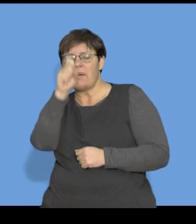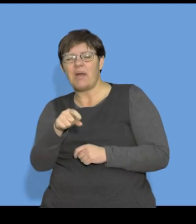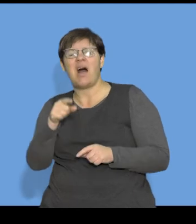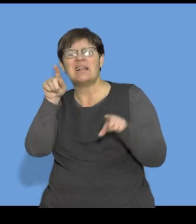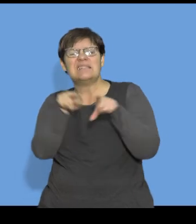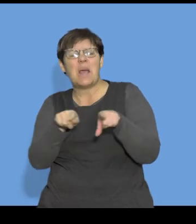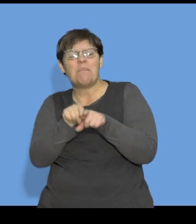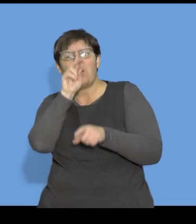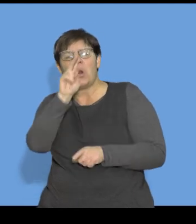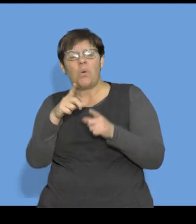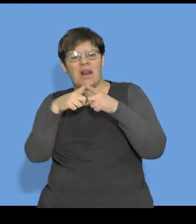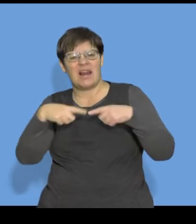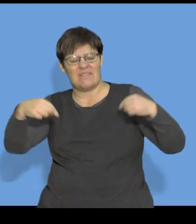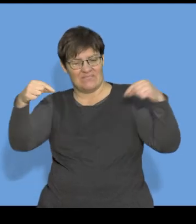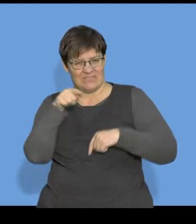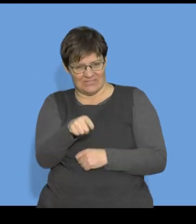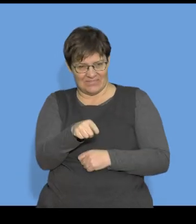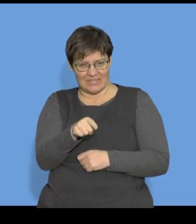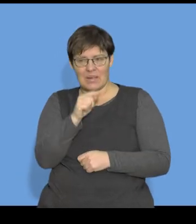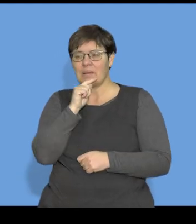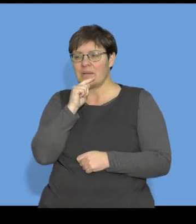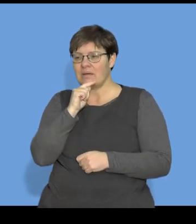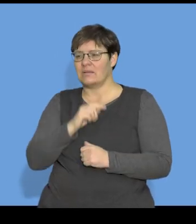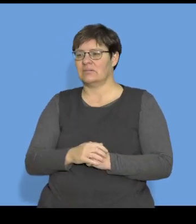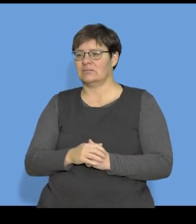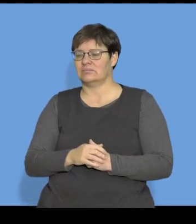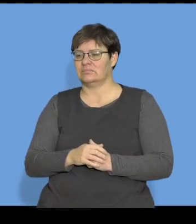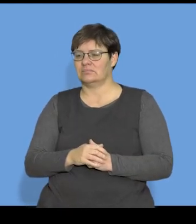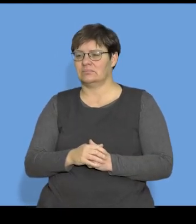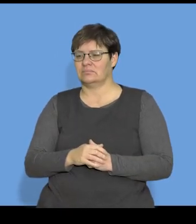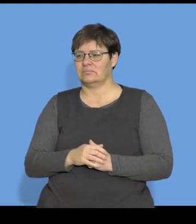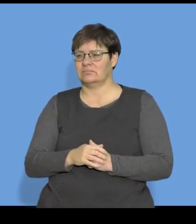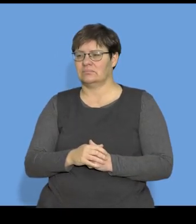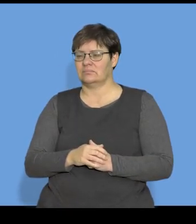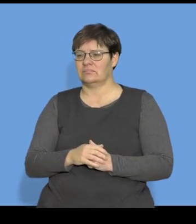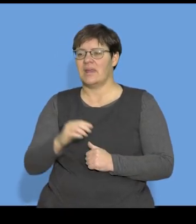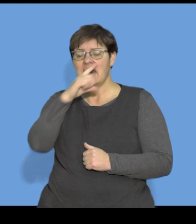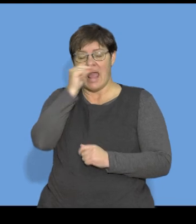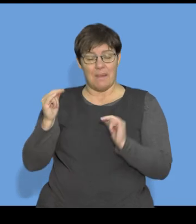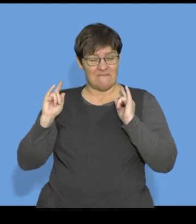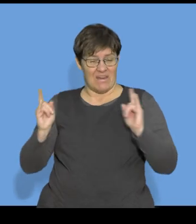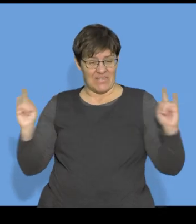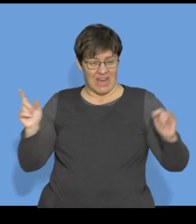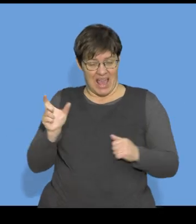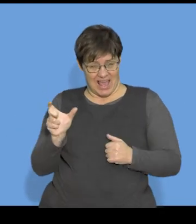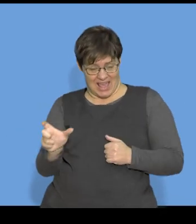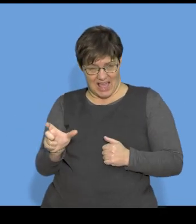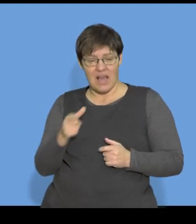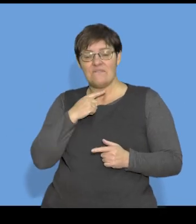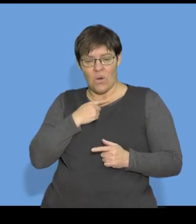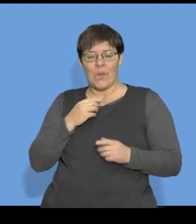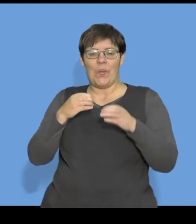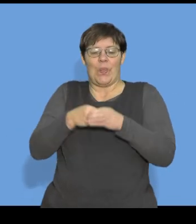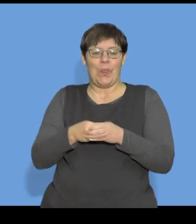it looks almost like a leaf. That is the shorter name, the longer name for